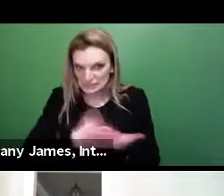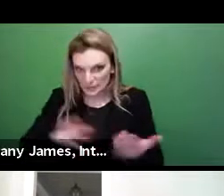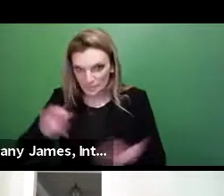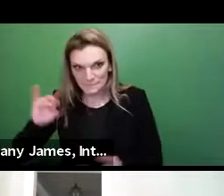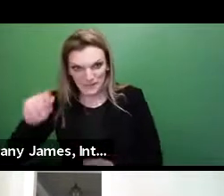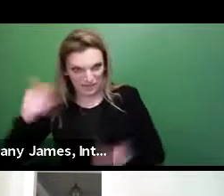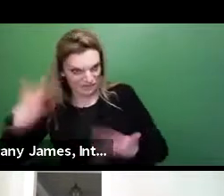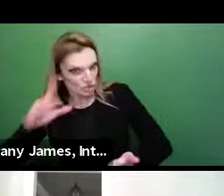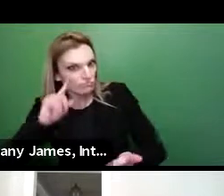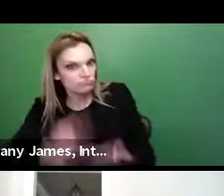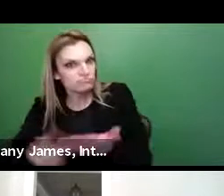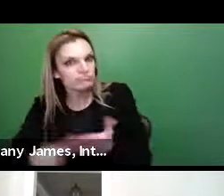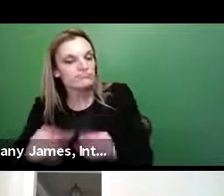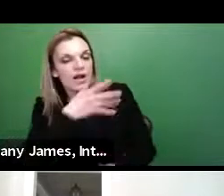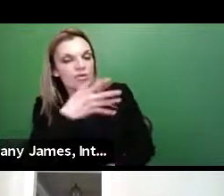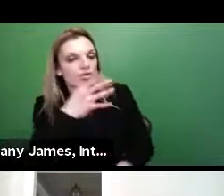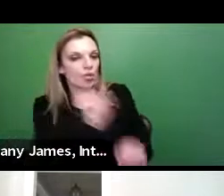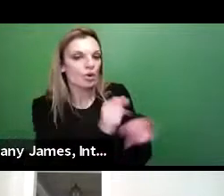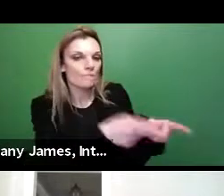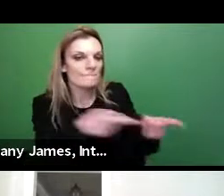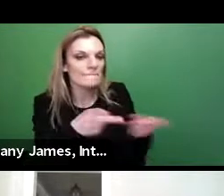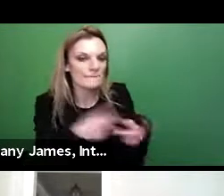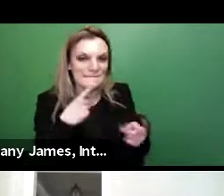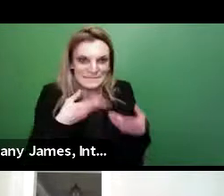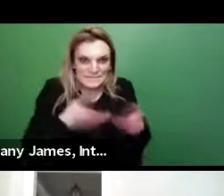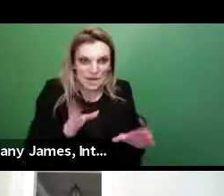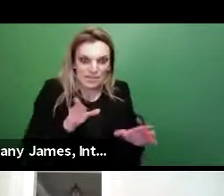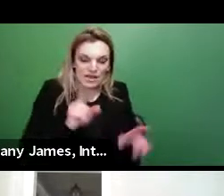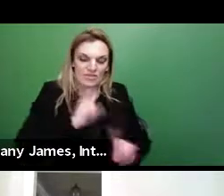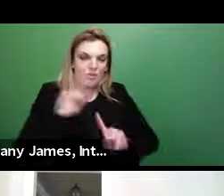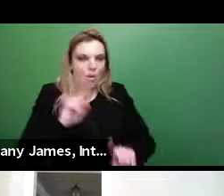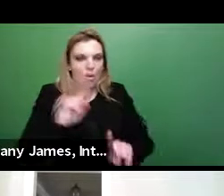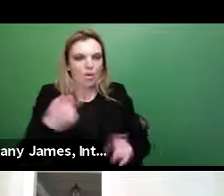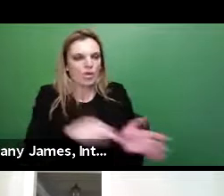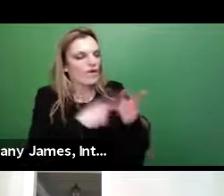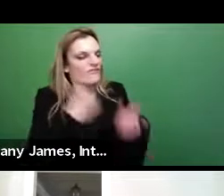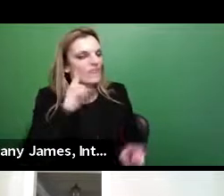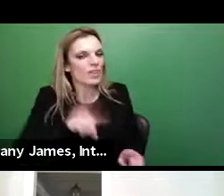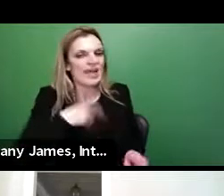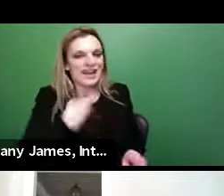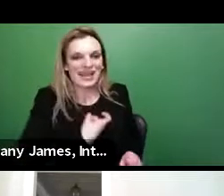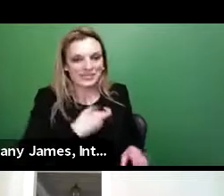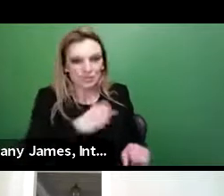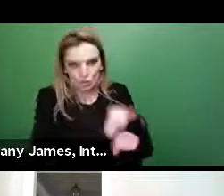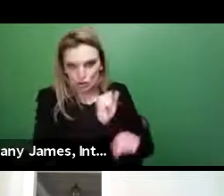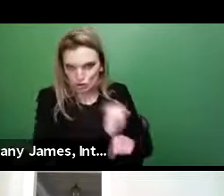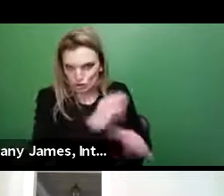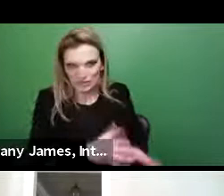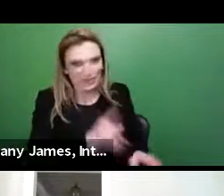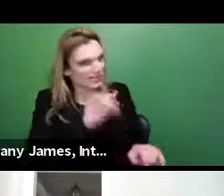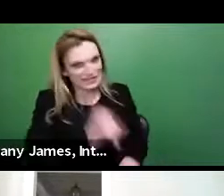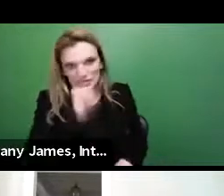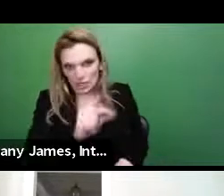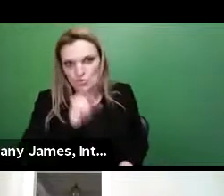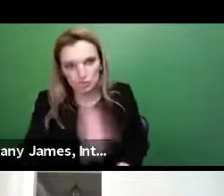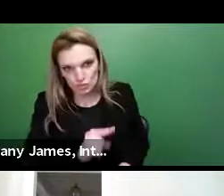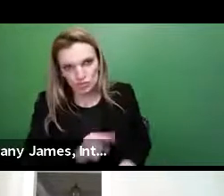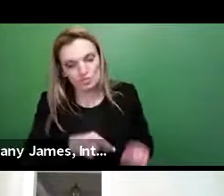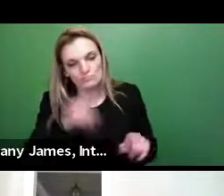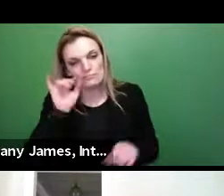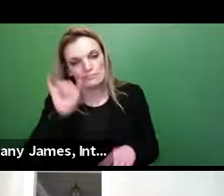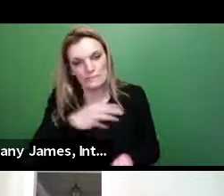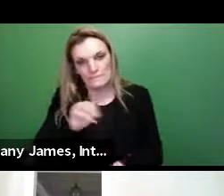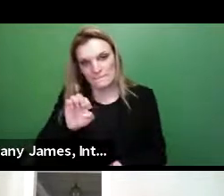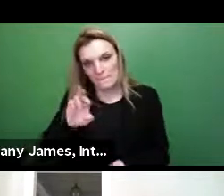certain agricultural workplaces, claiming that the public order only required testing of Latinx agricultural workers, which is not true. Merck